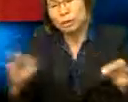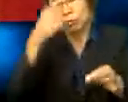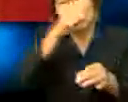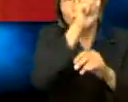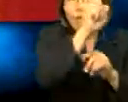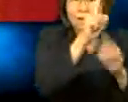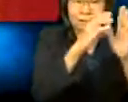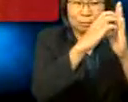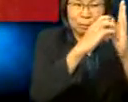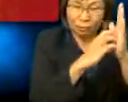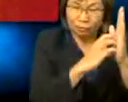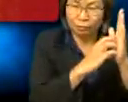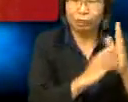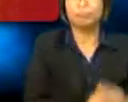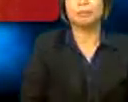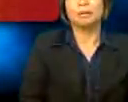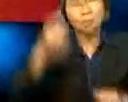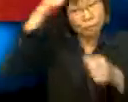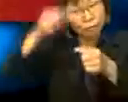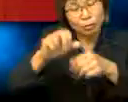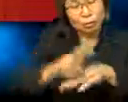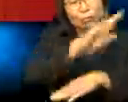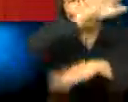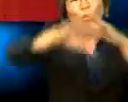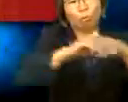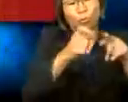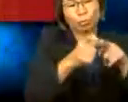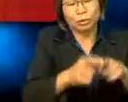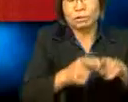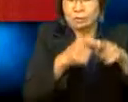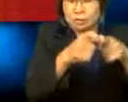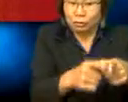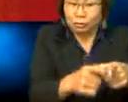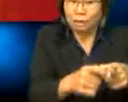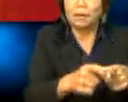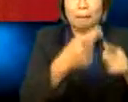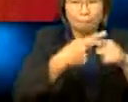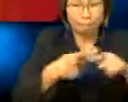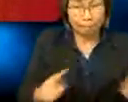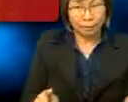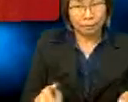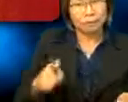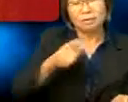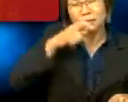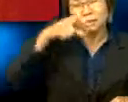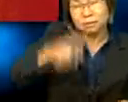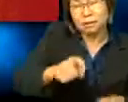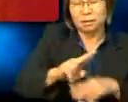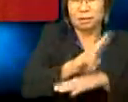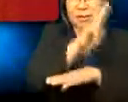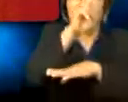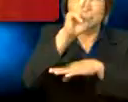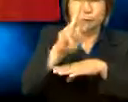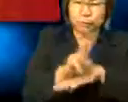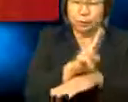Remember to use all the words given, but it is not necessary for you to use